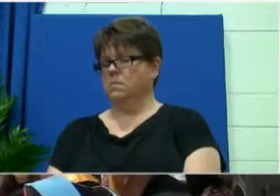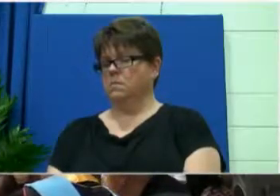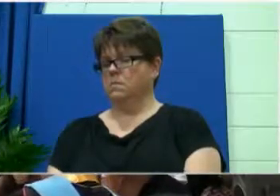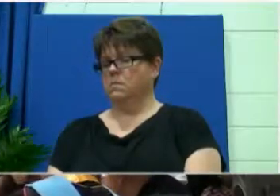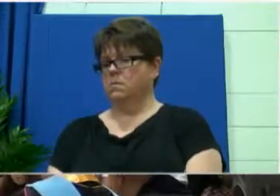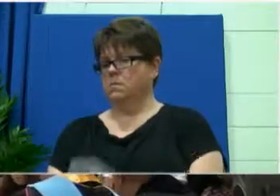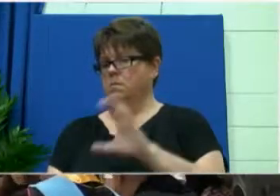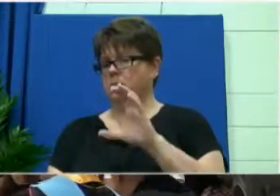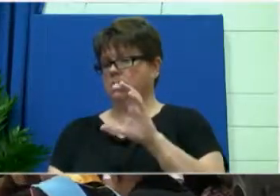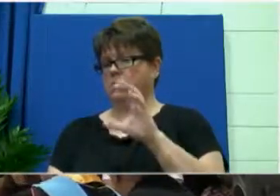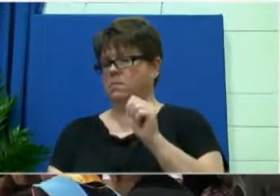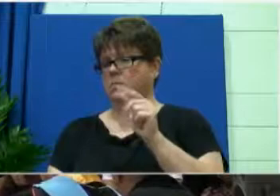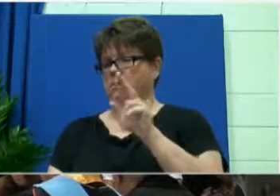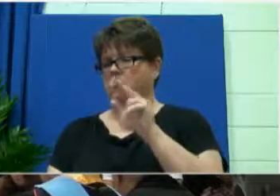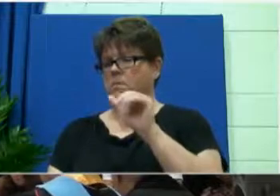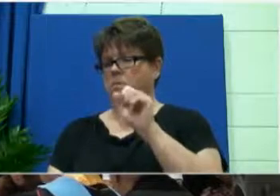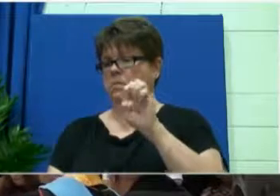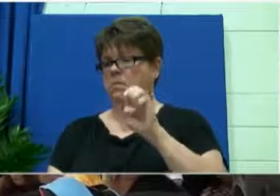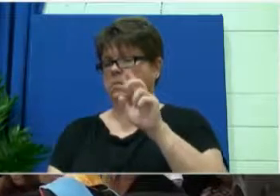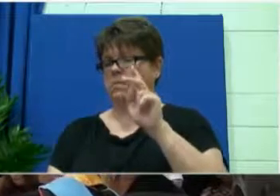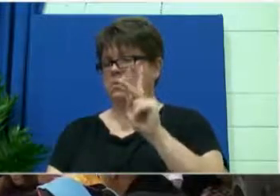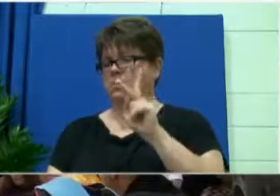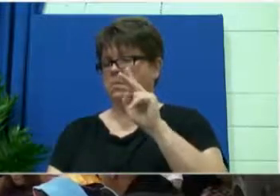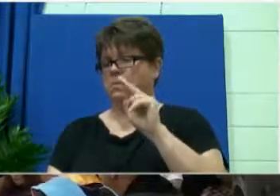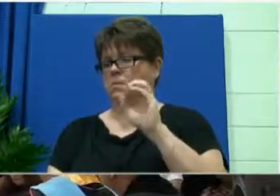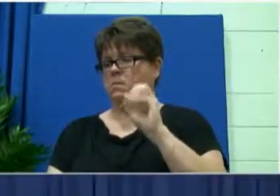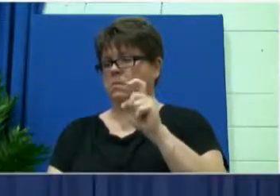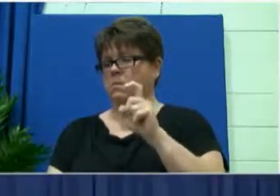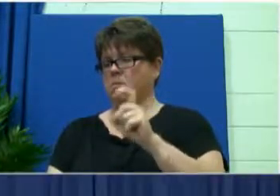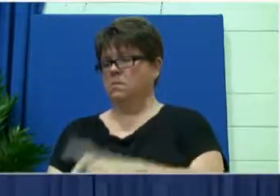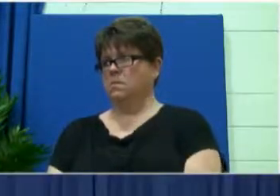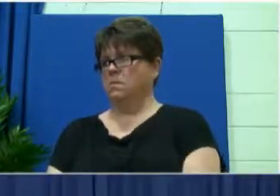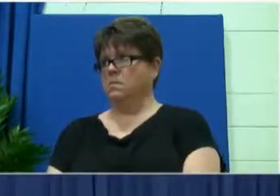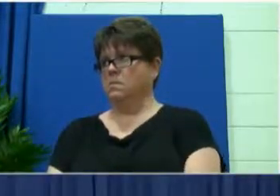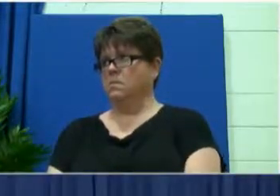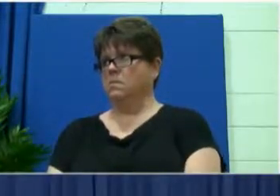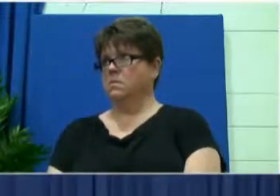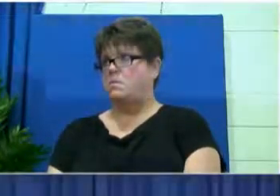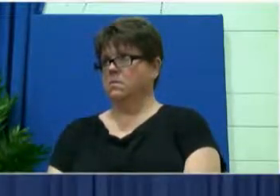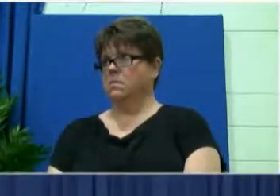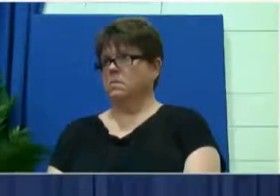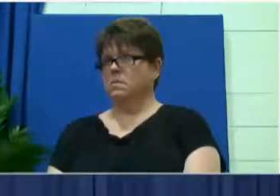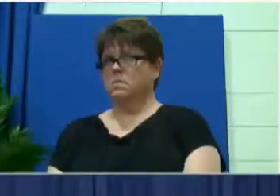Carice Knox, Associate in Applied Science, Office Technologies.